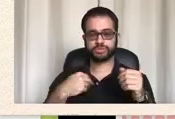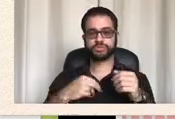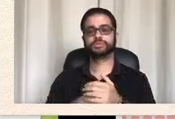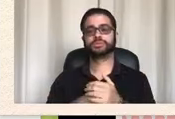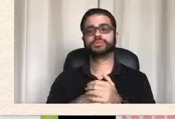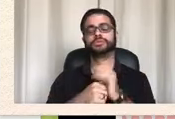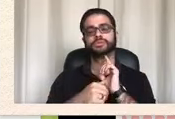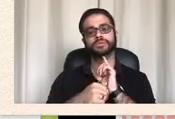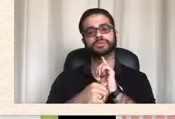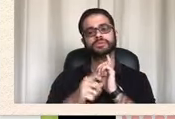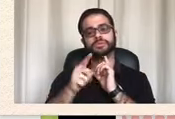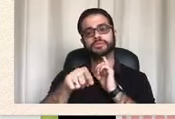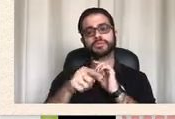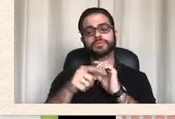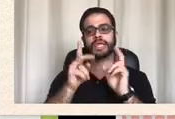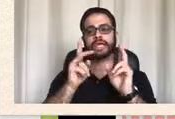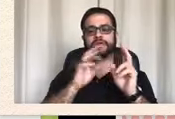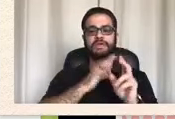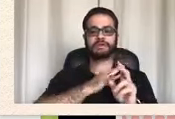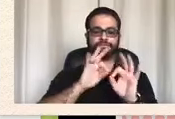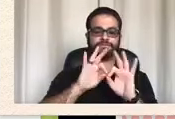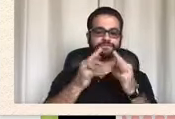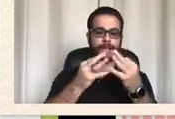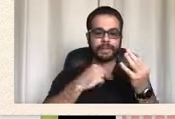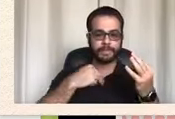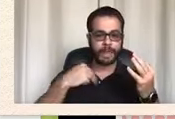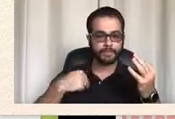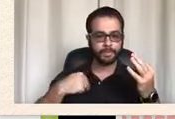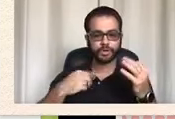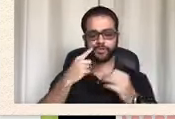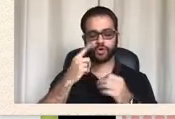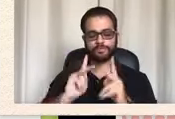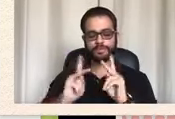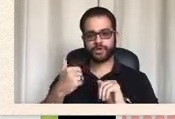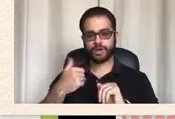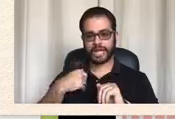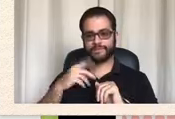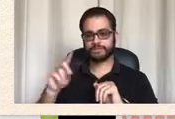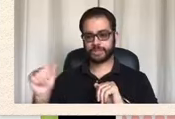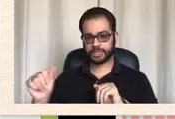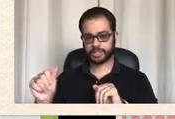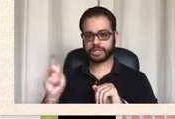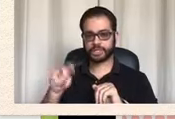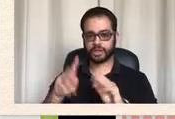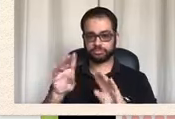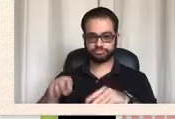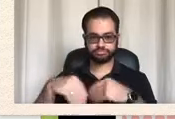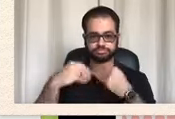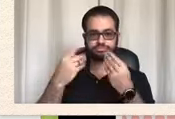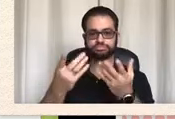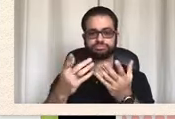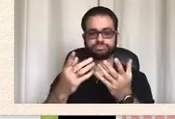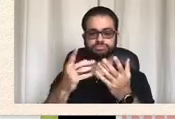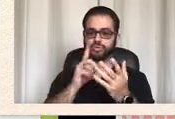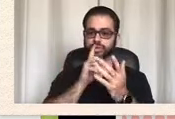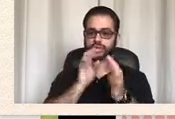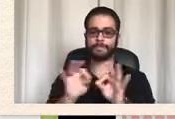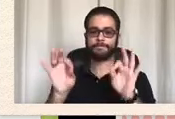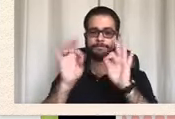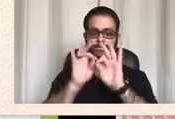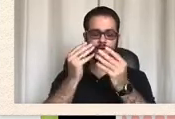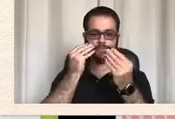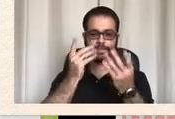of people with disabilities, and they can provide key insights and support to you and